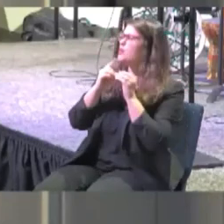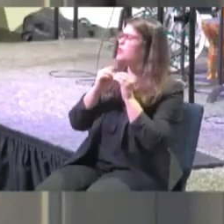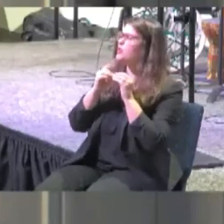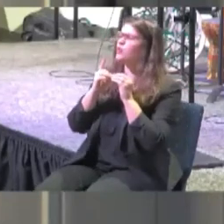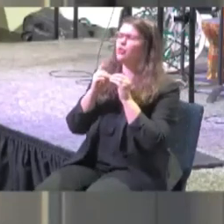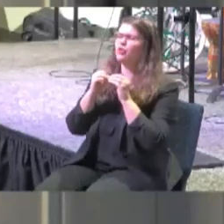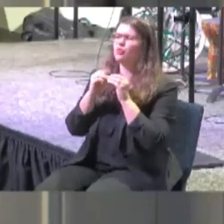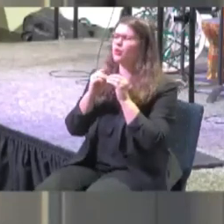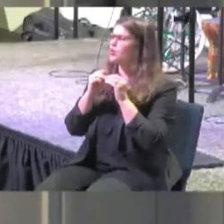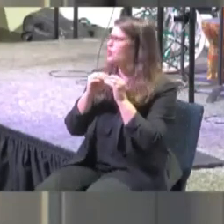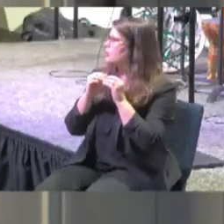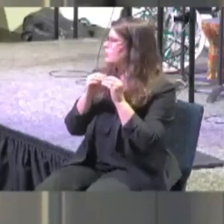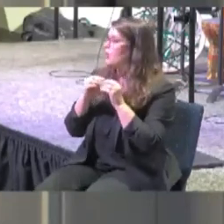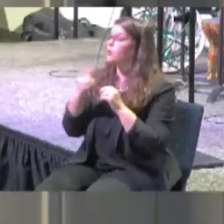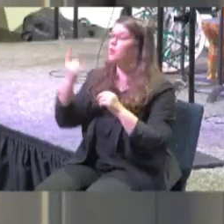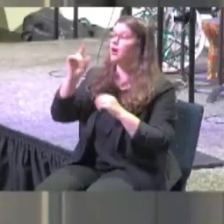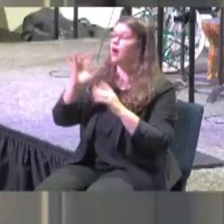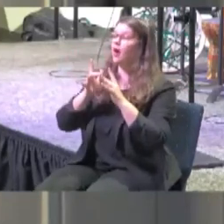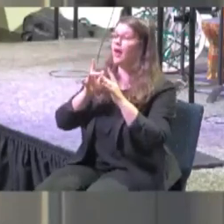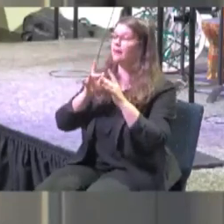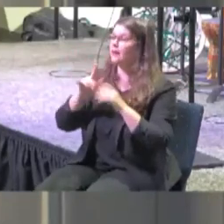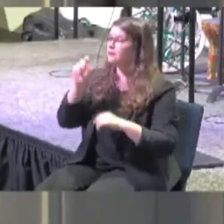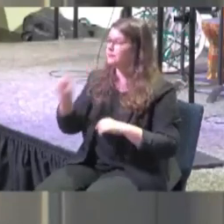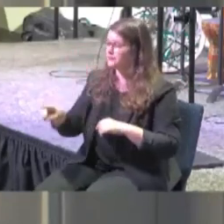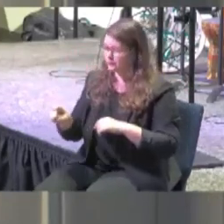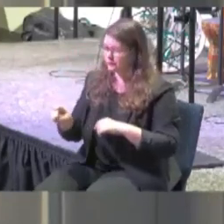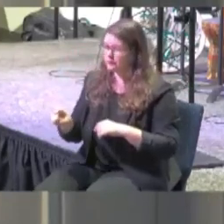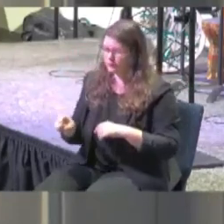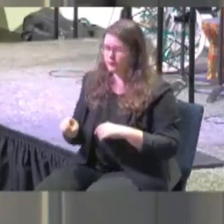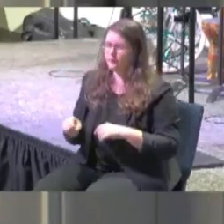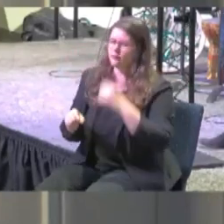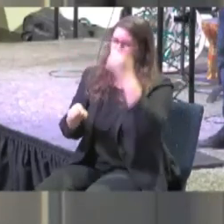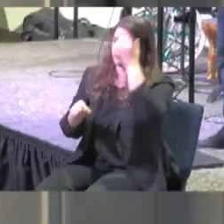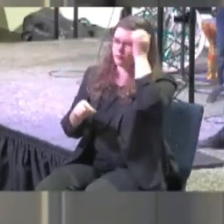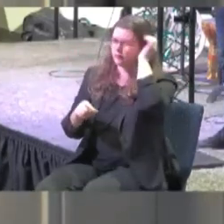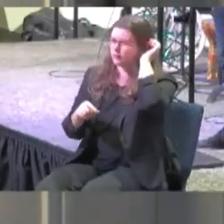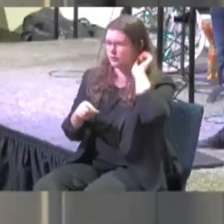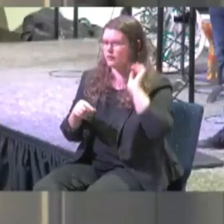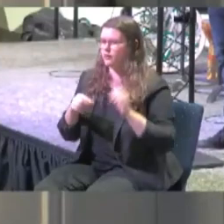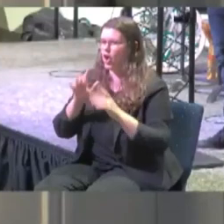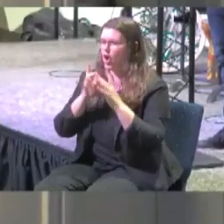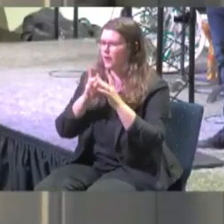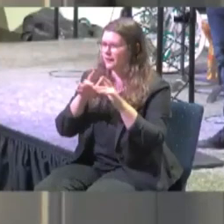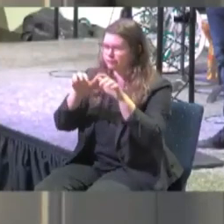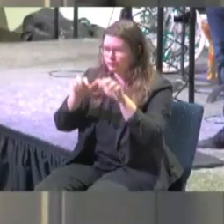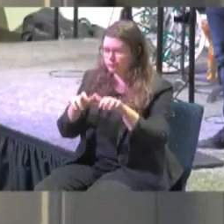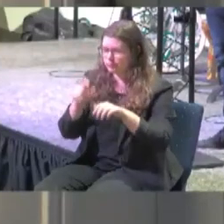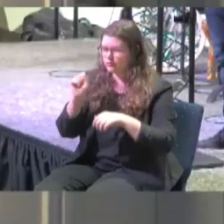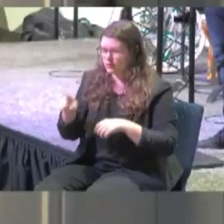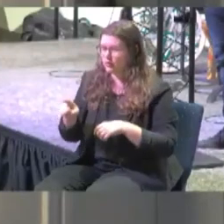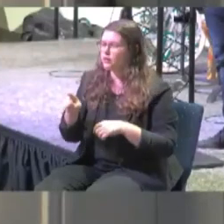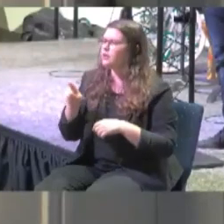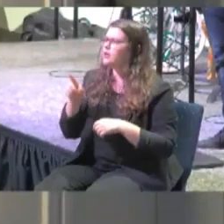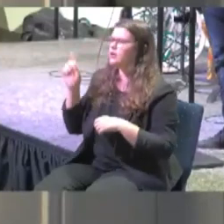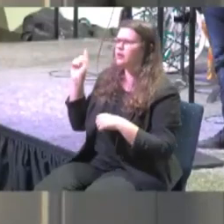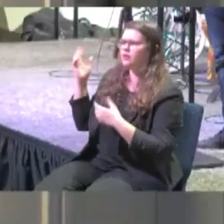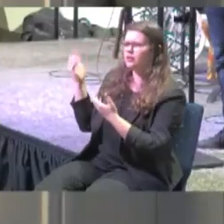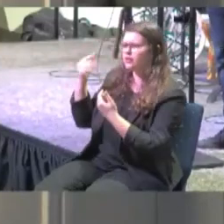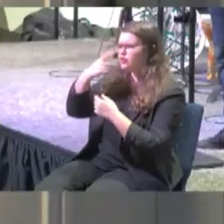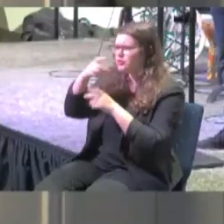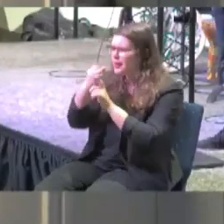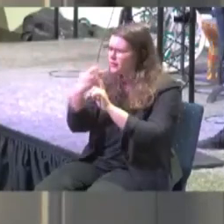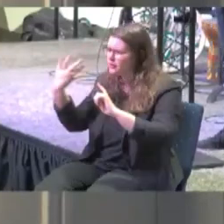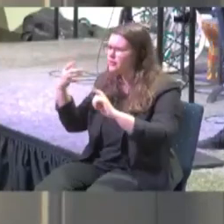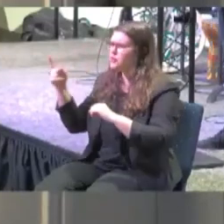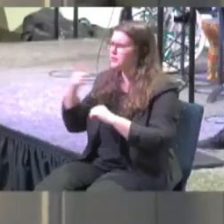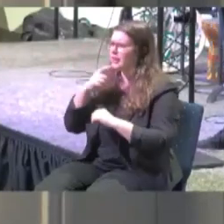We have a question from online. Can you expand on the statement, colleagues and partners on the autism spectrum may have much to